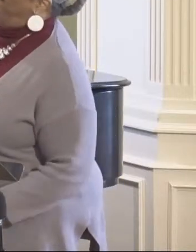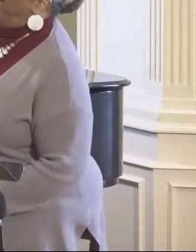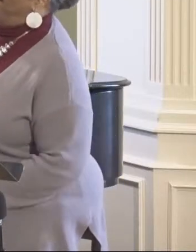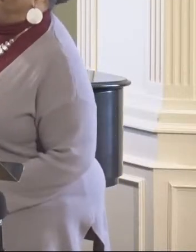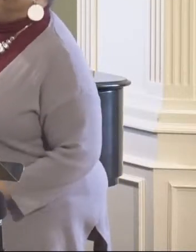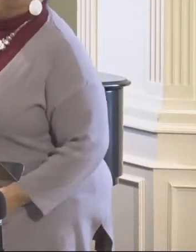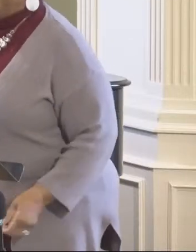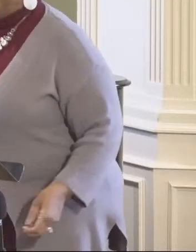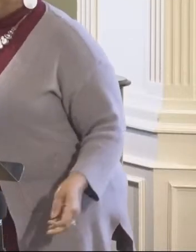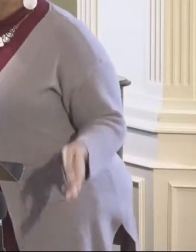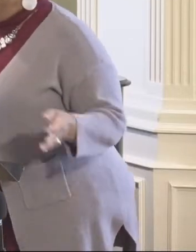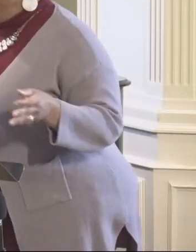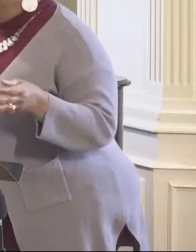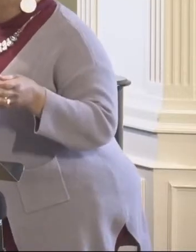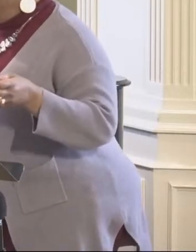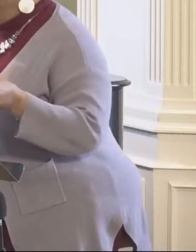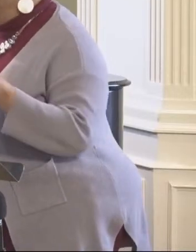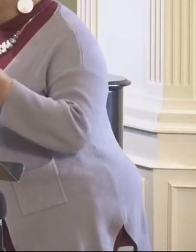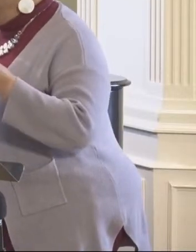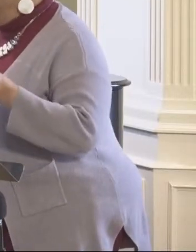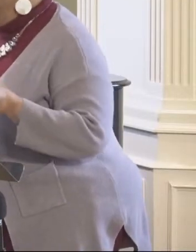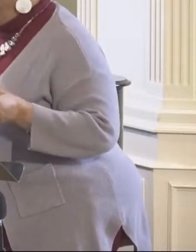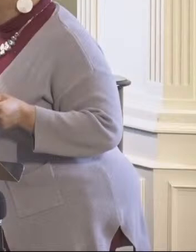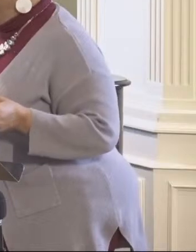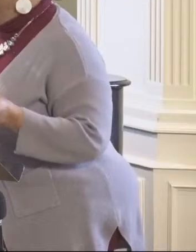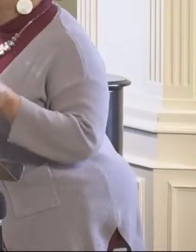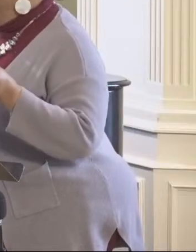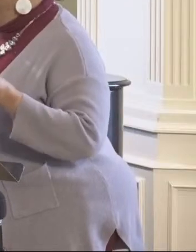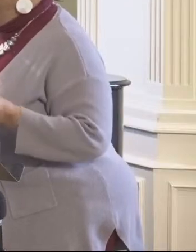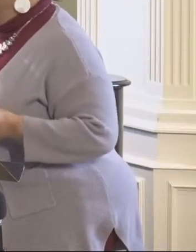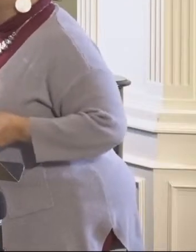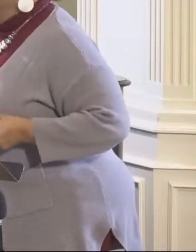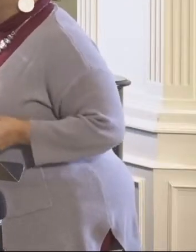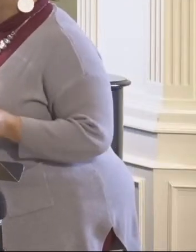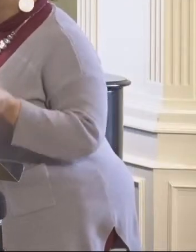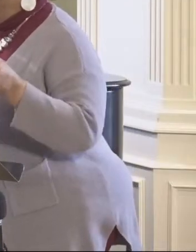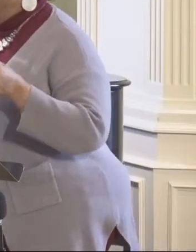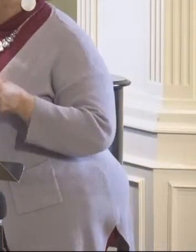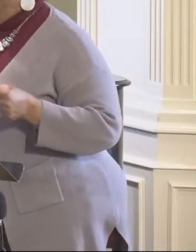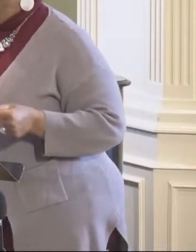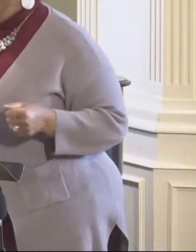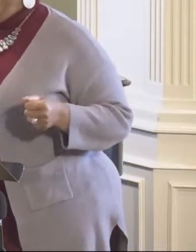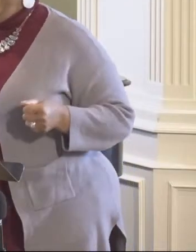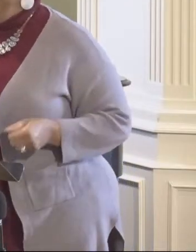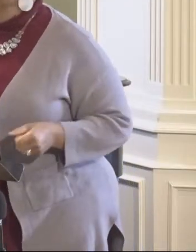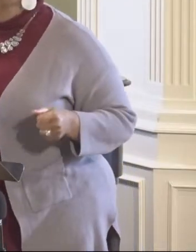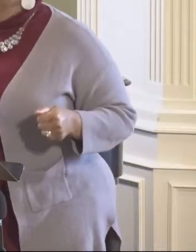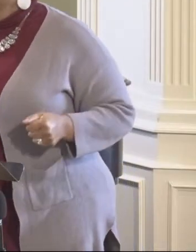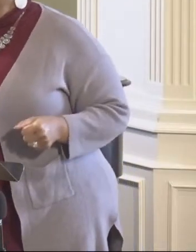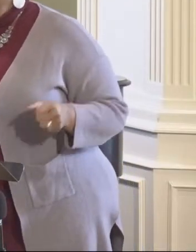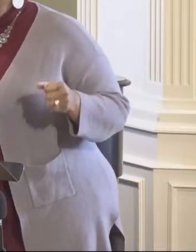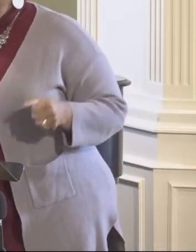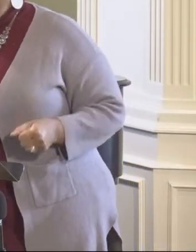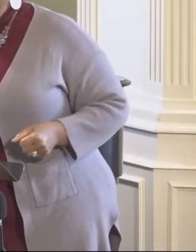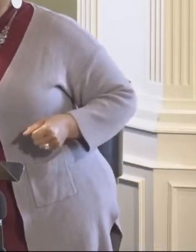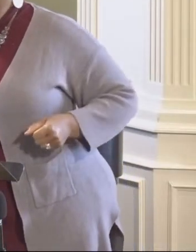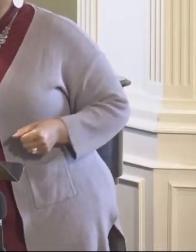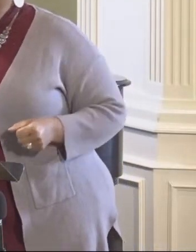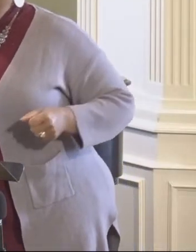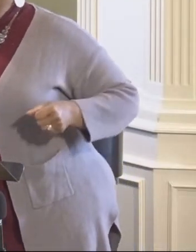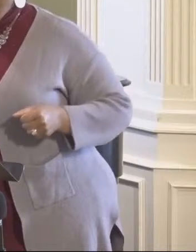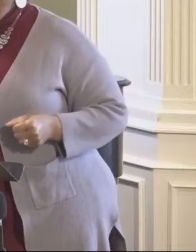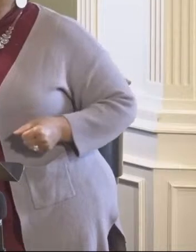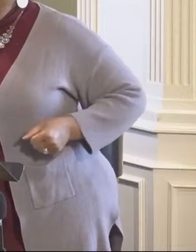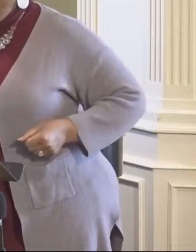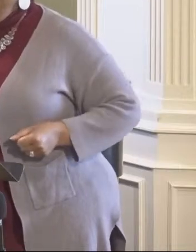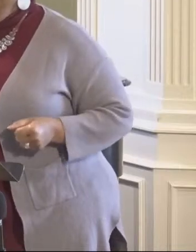swing. 1, 2, 3. Do-a, do-a, do-a, do-a, do-a, do-a, do-a, do-a. Do-a, do-a,